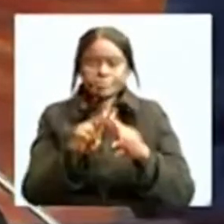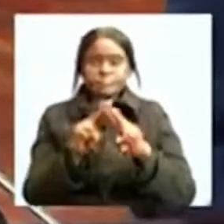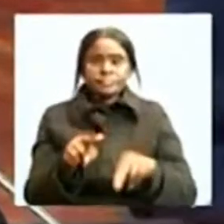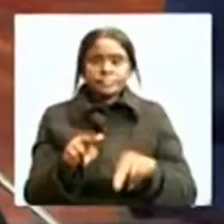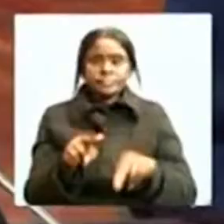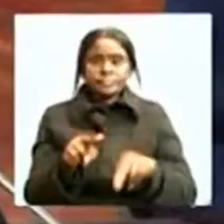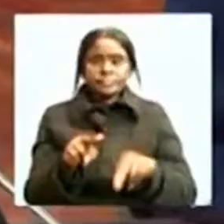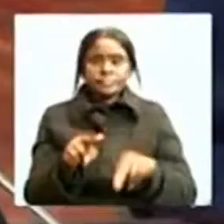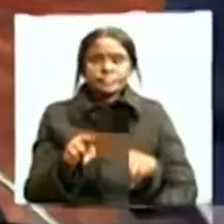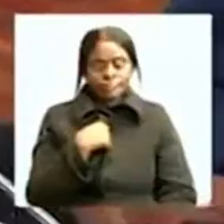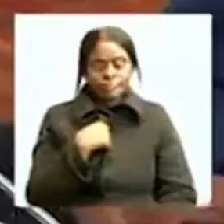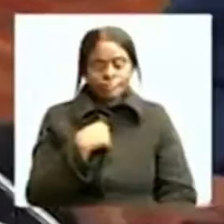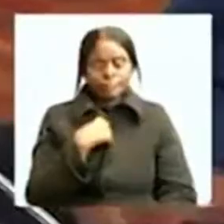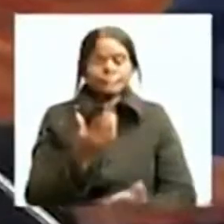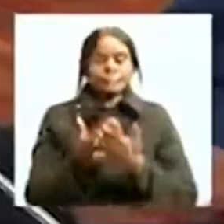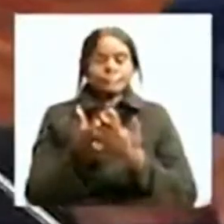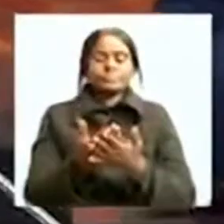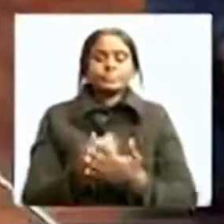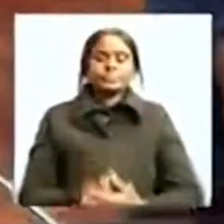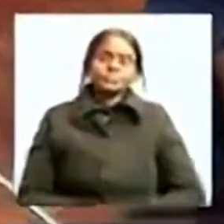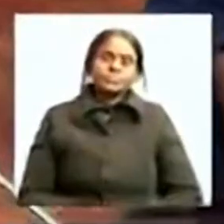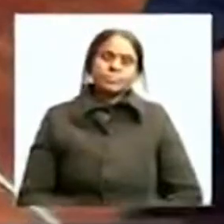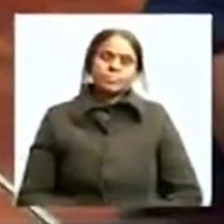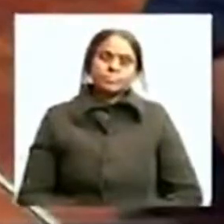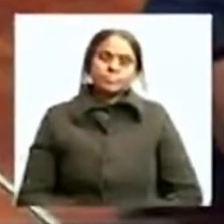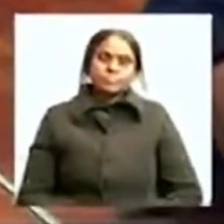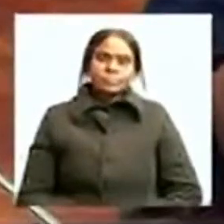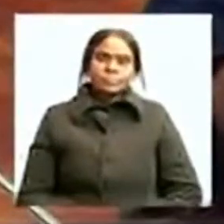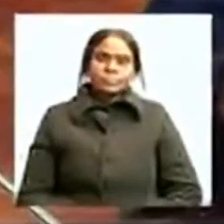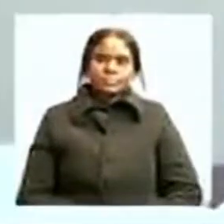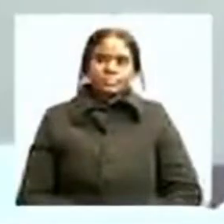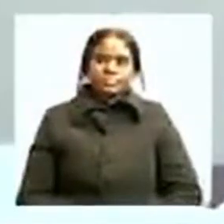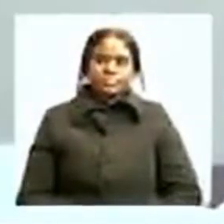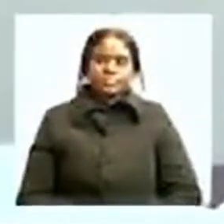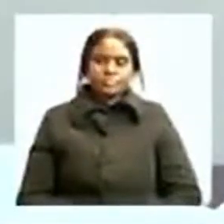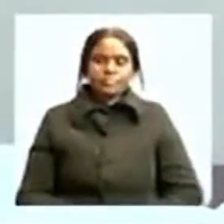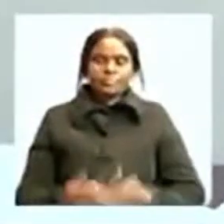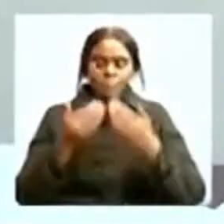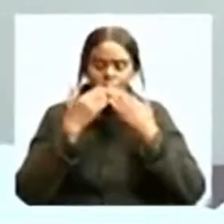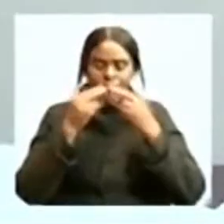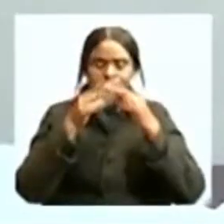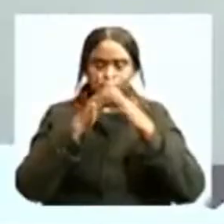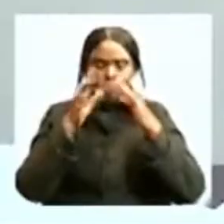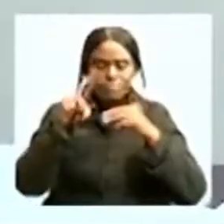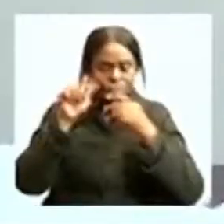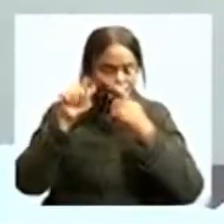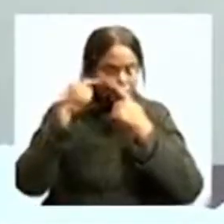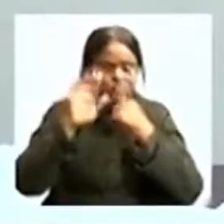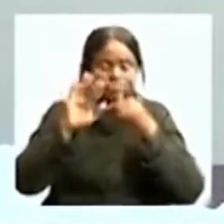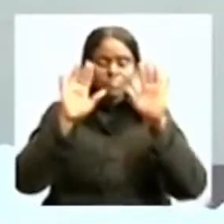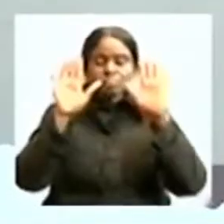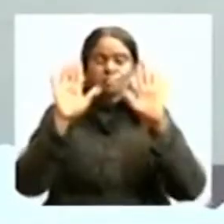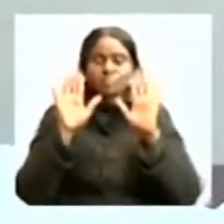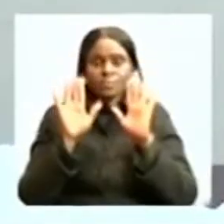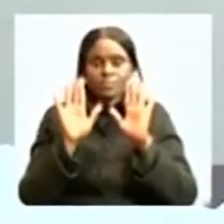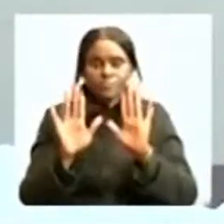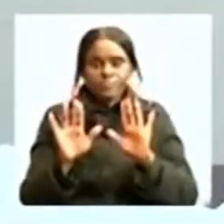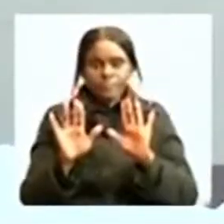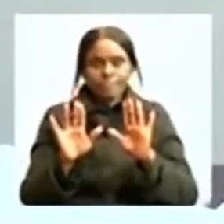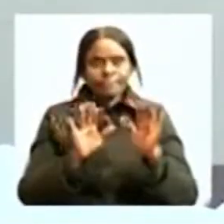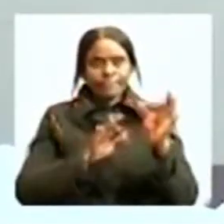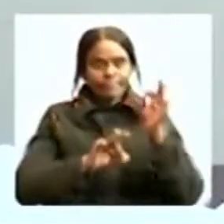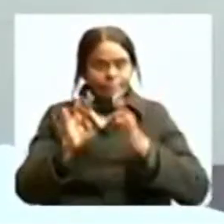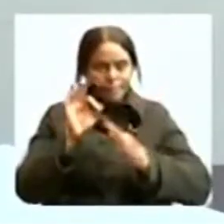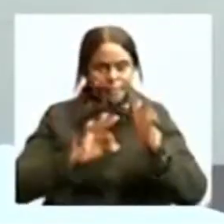Chairperson, I submit. Thank you very much, Permanent Secretary, for that wonderful and